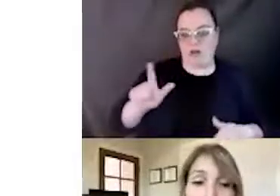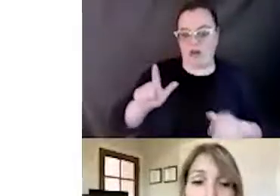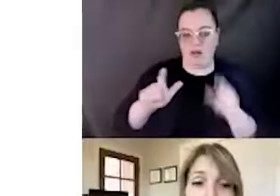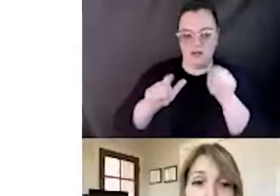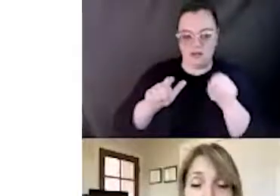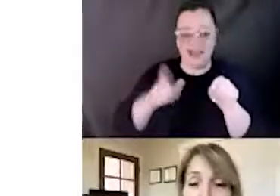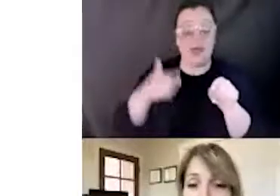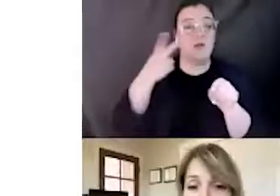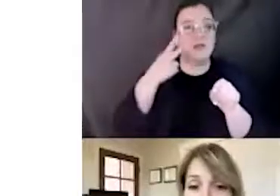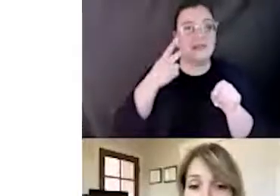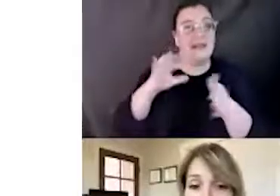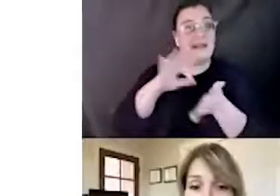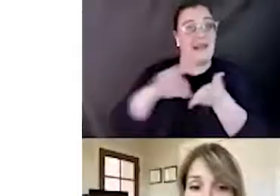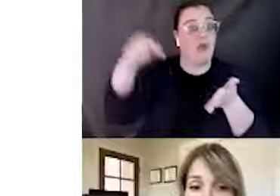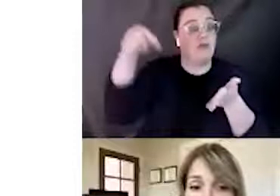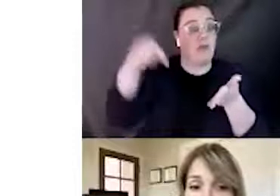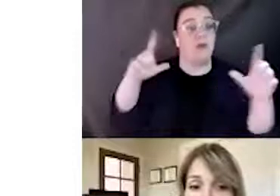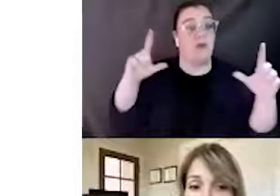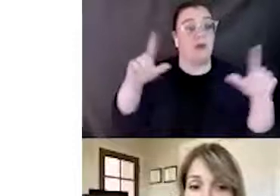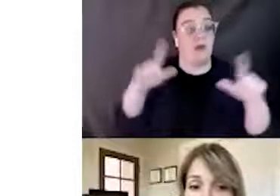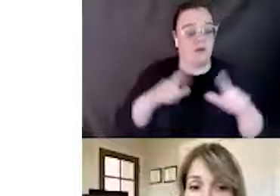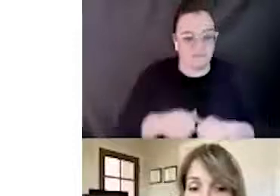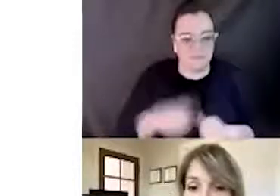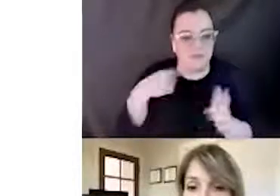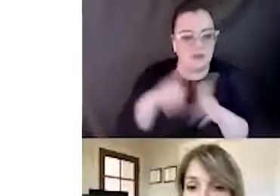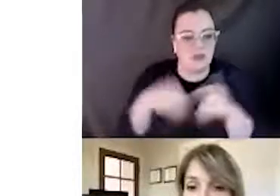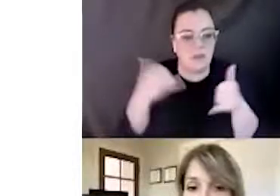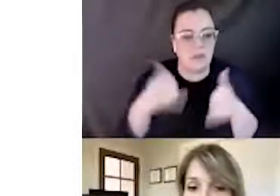get closer to the City Hall. I'm going to start playing it.